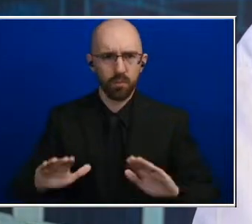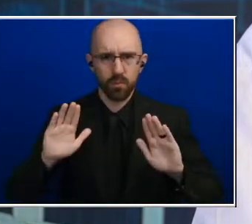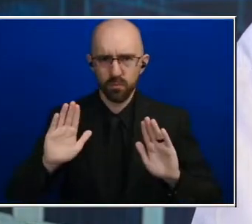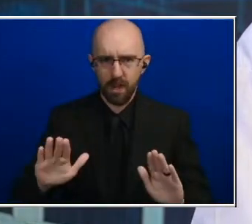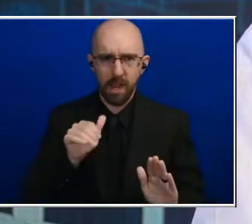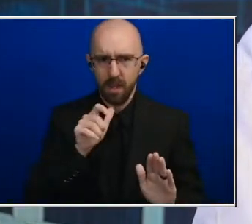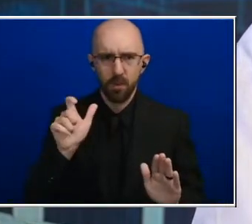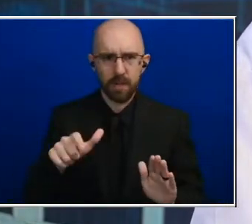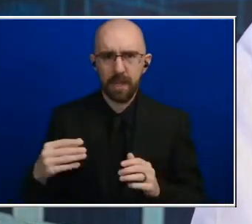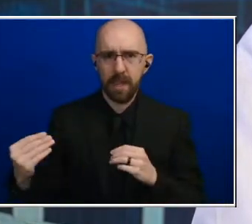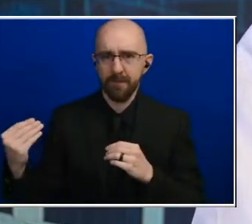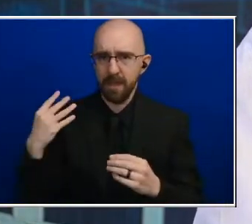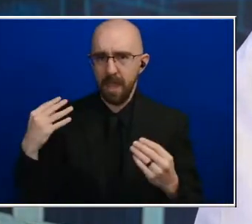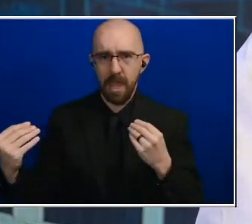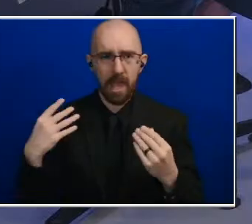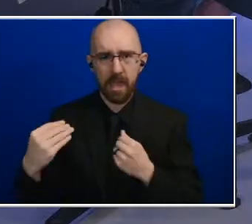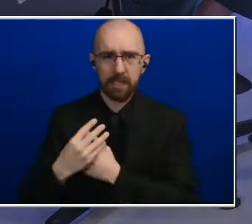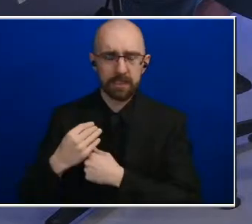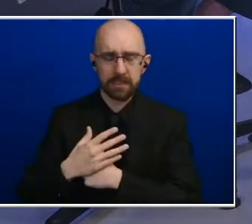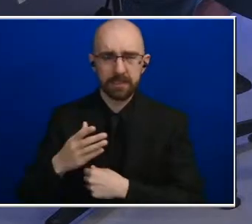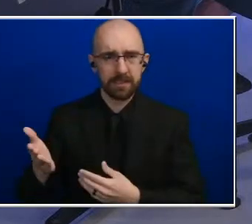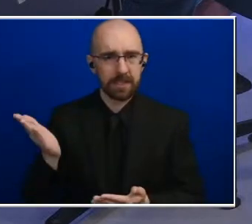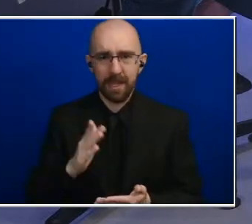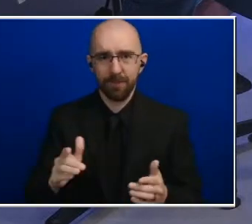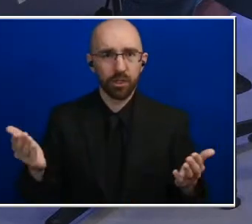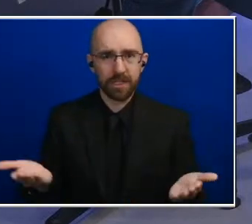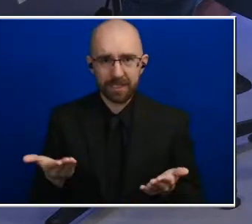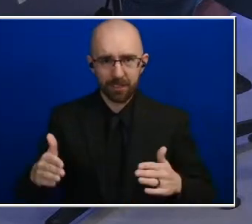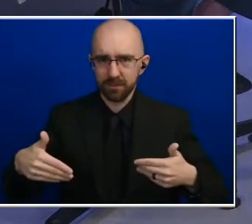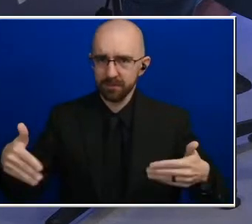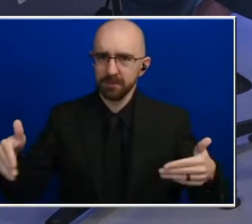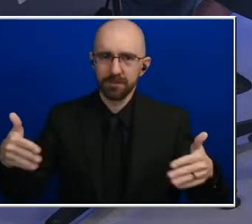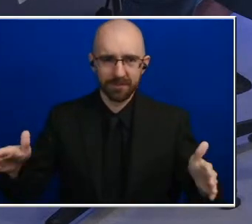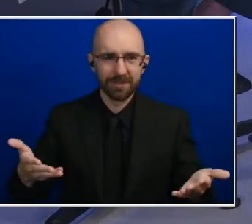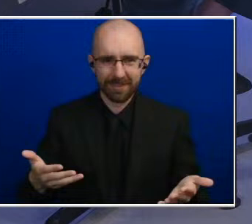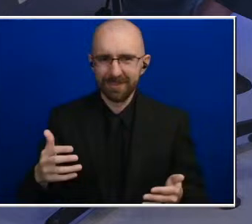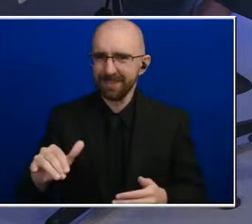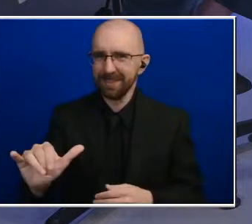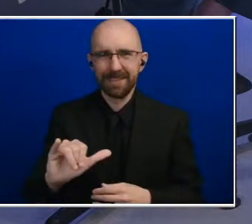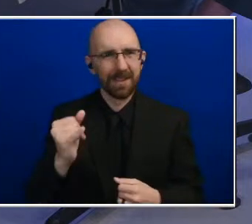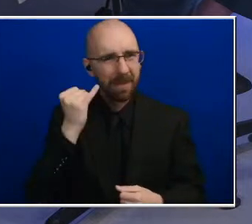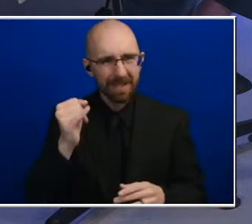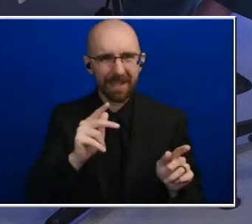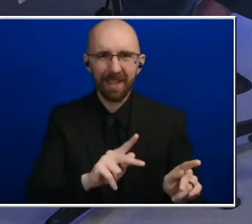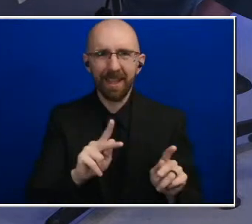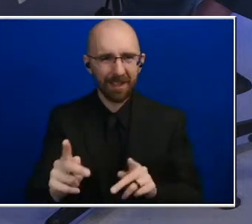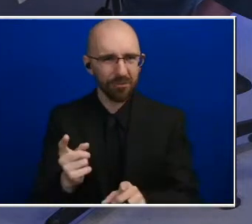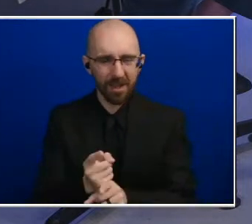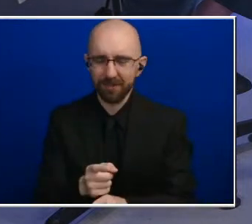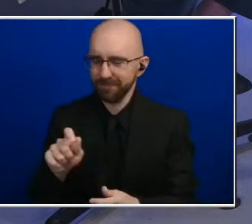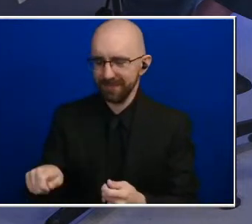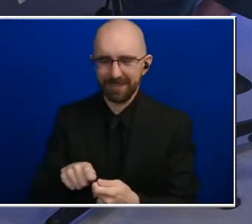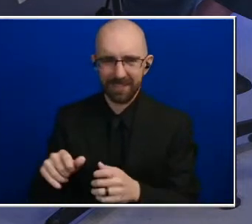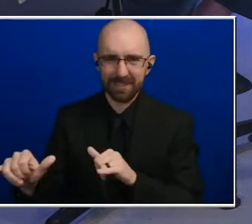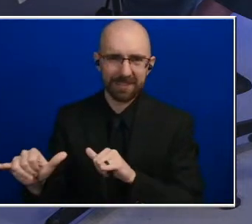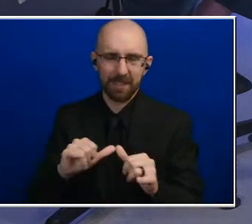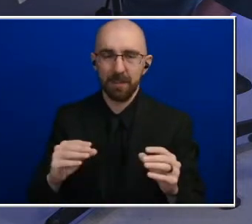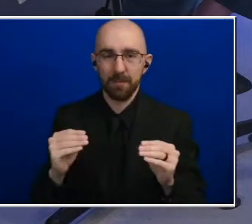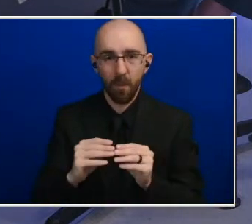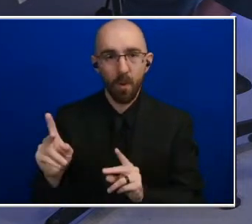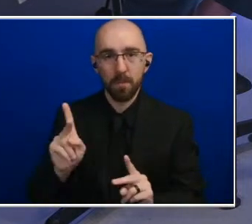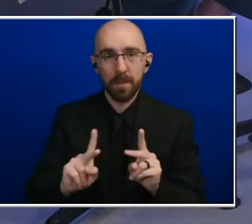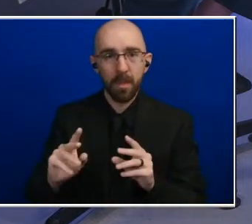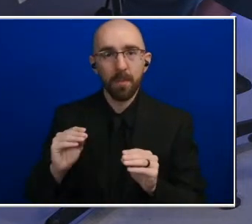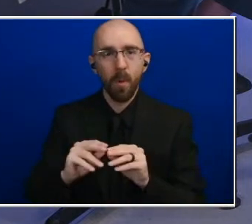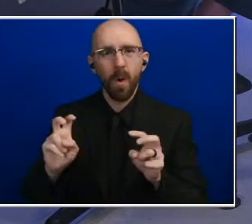from those of you who are never here." That's kind of the same thing, isn't it? It is exactly the same thing. Yeah. More people, more cooks in the kitchen